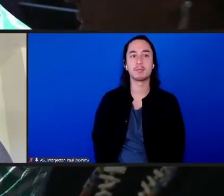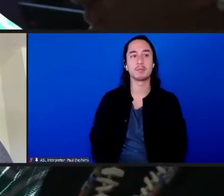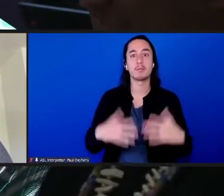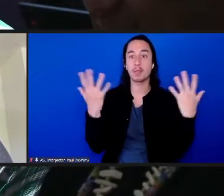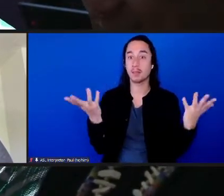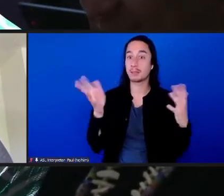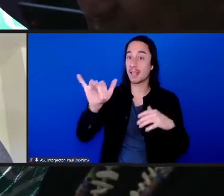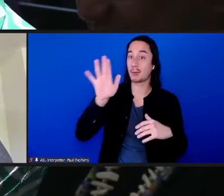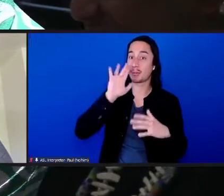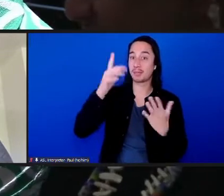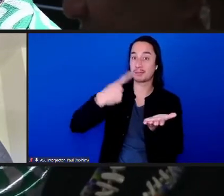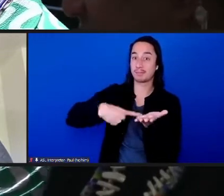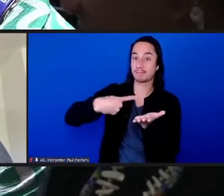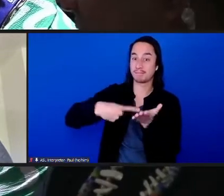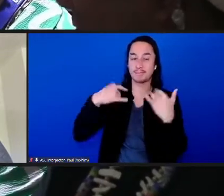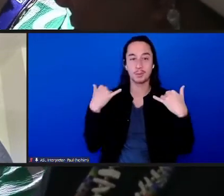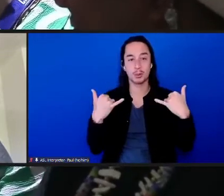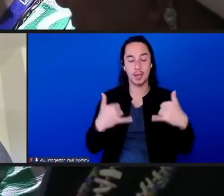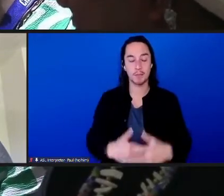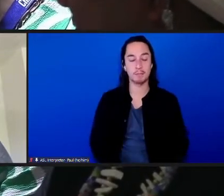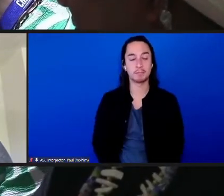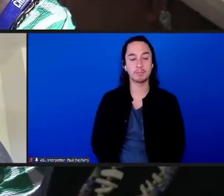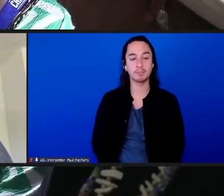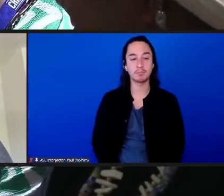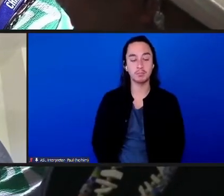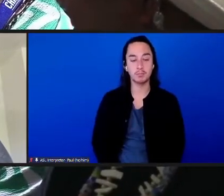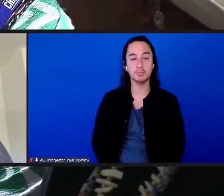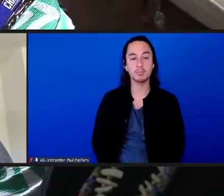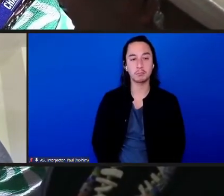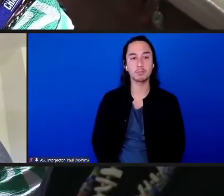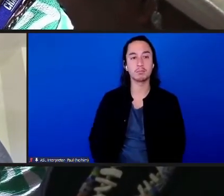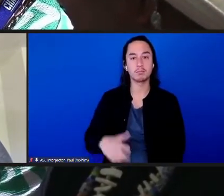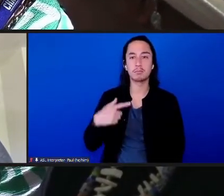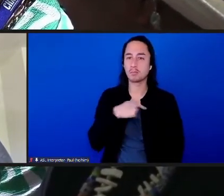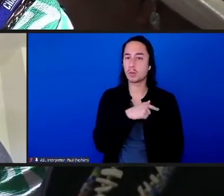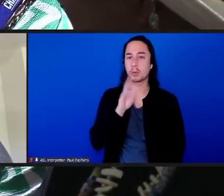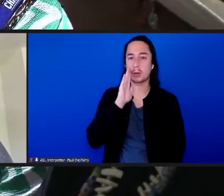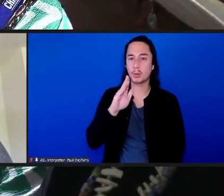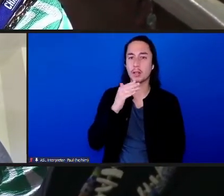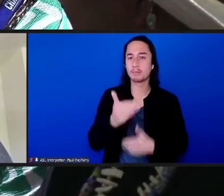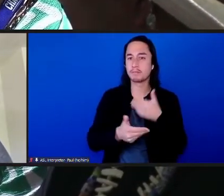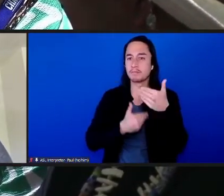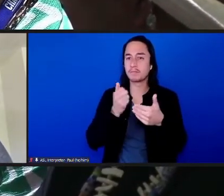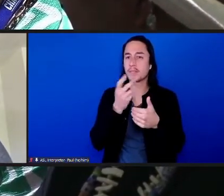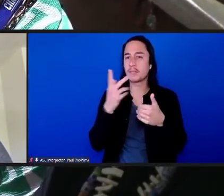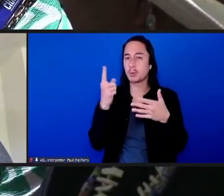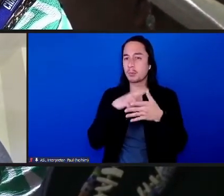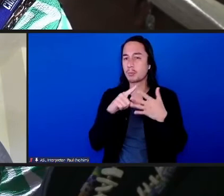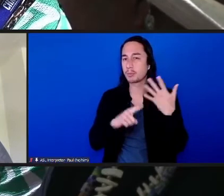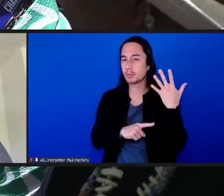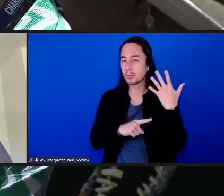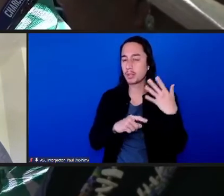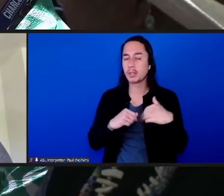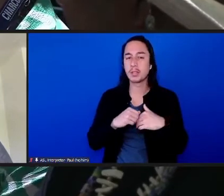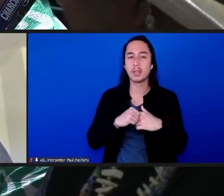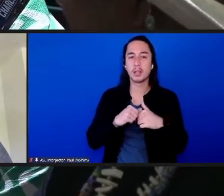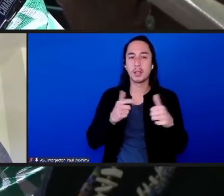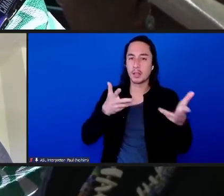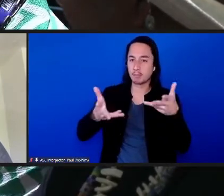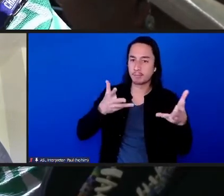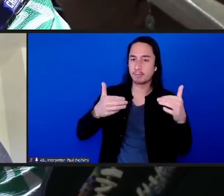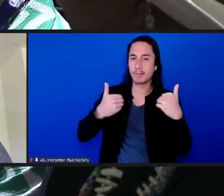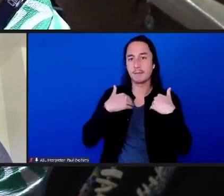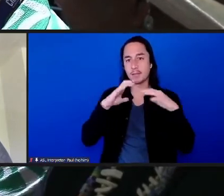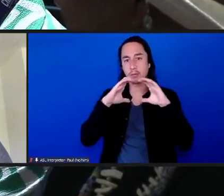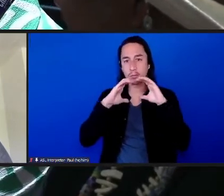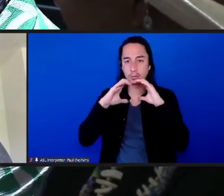about today. And we'll kind of go through a few points and engage in conversation